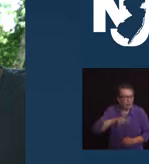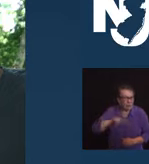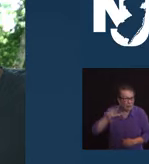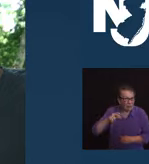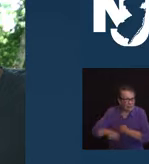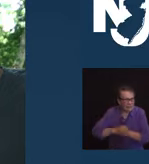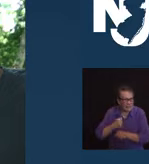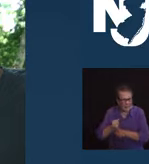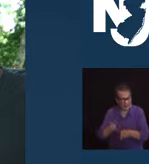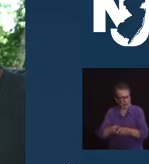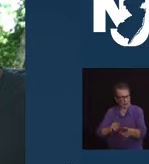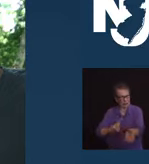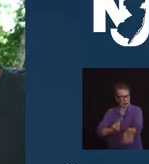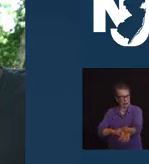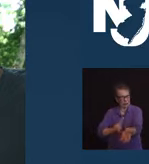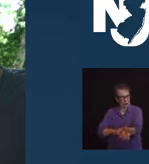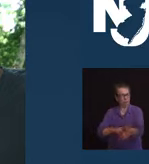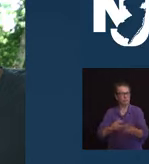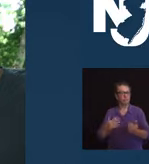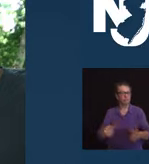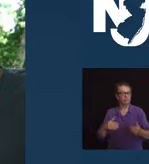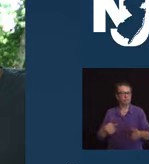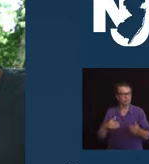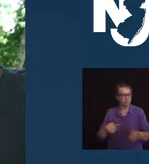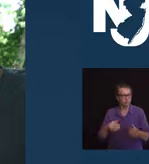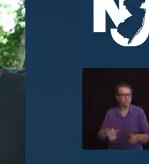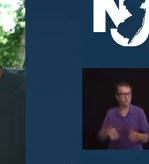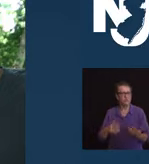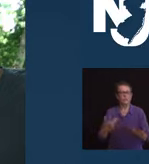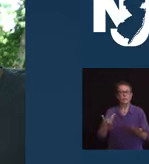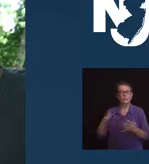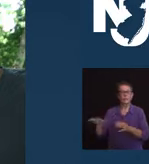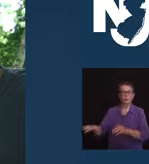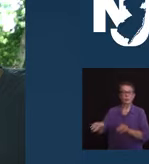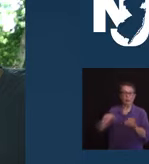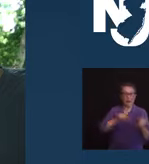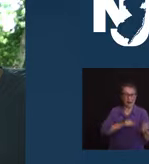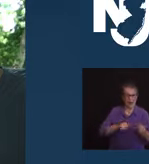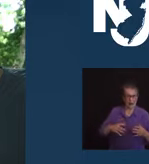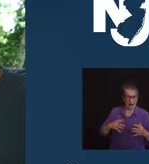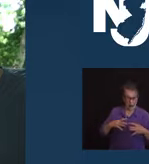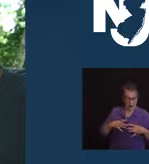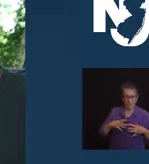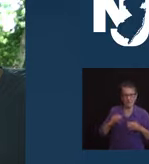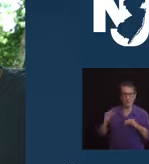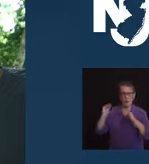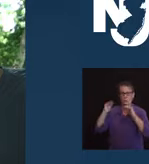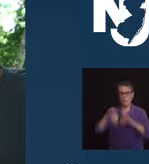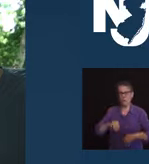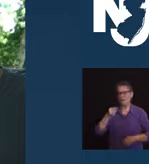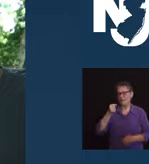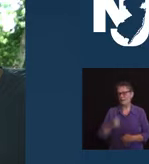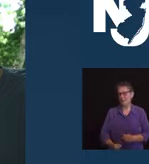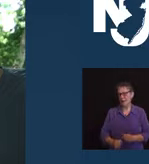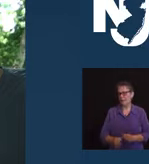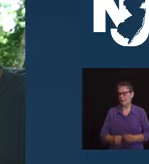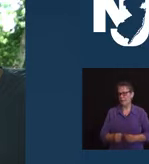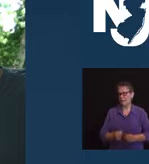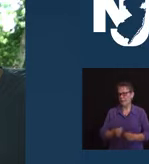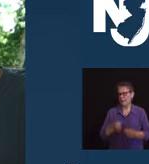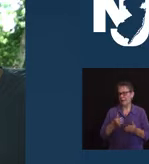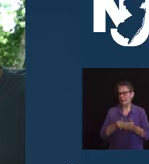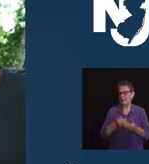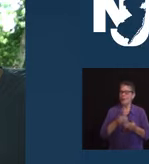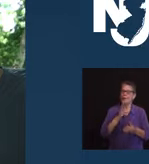in 1997, she found her dream waterfront home in Forked River and spent the rest of her years along the